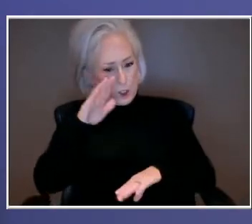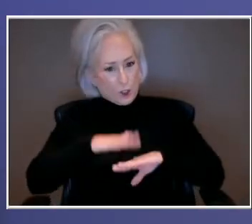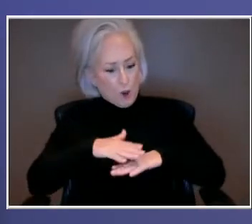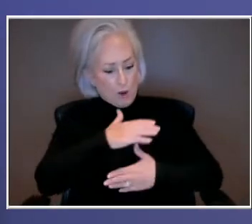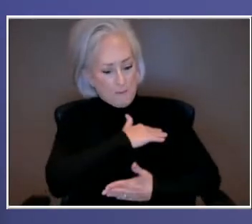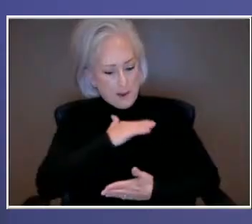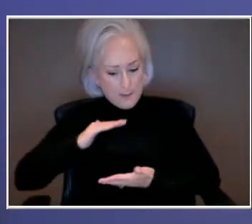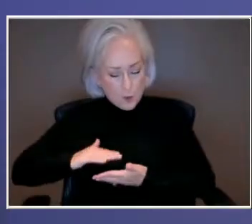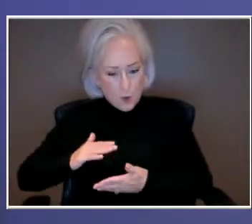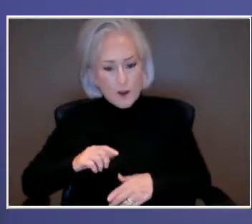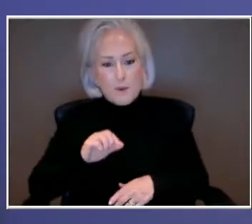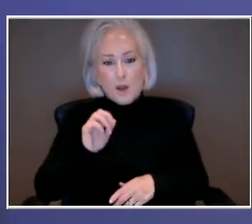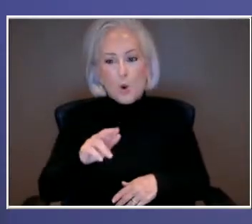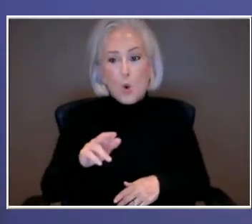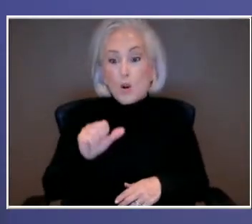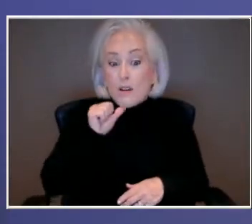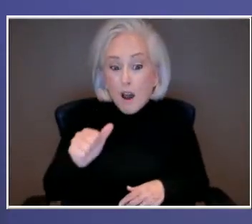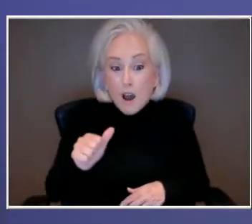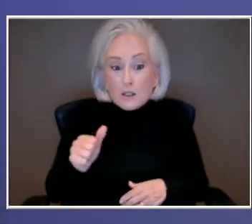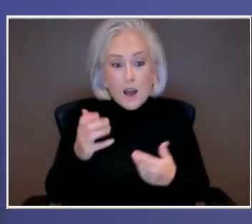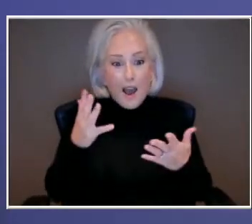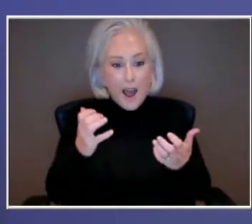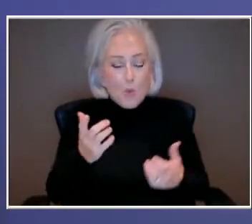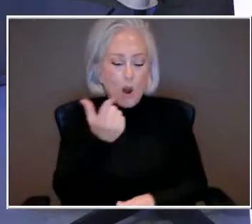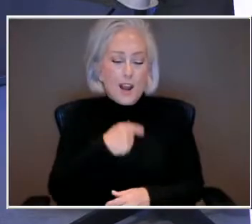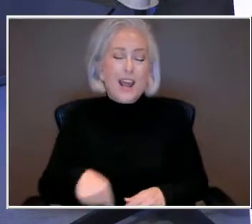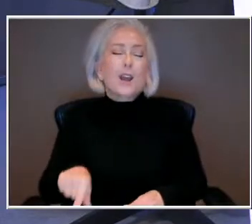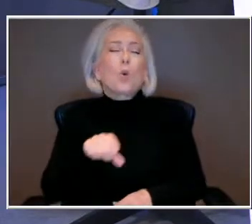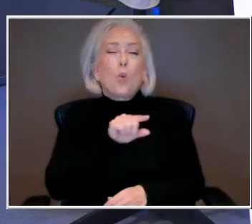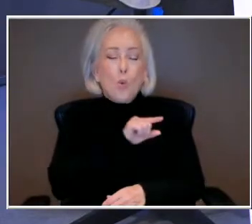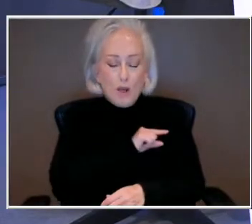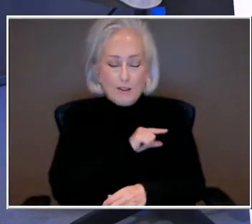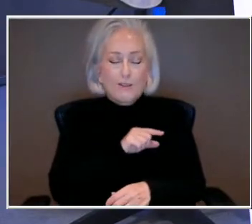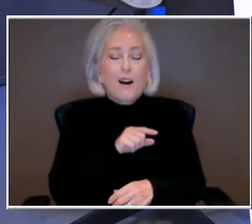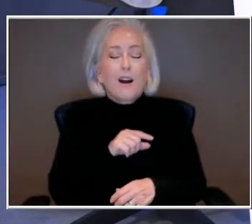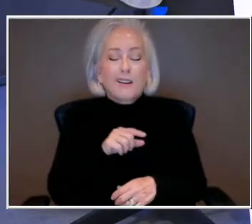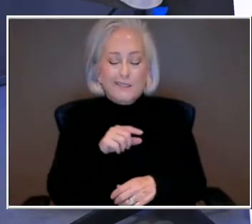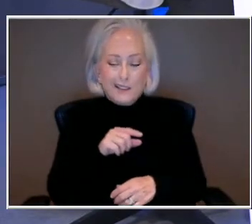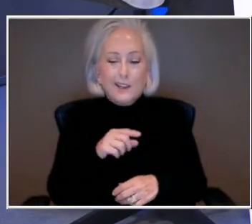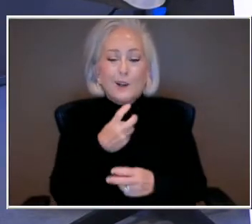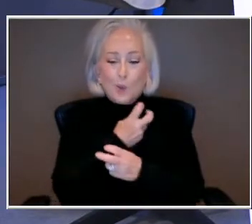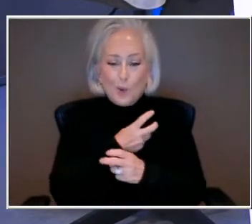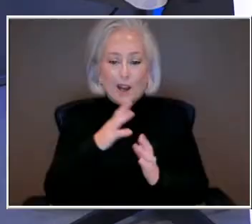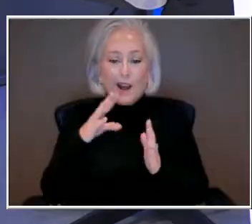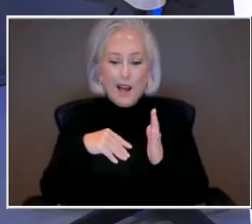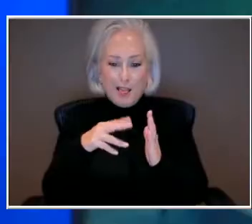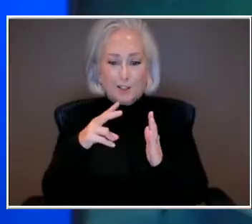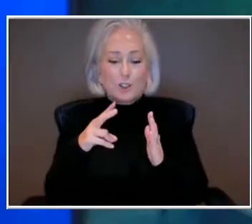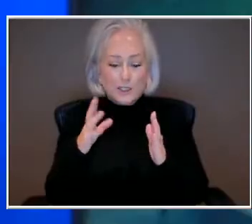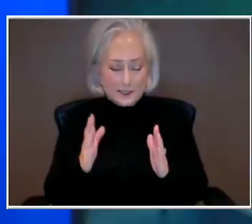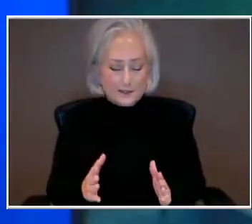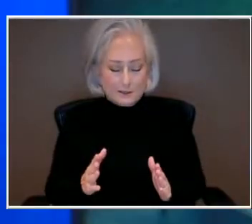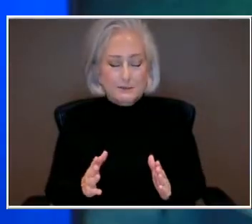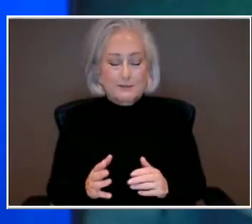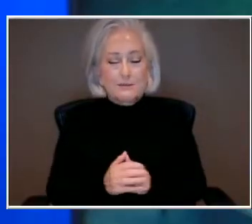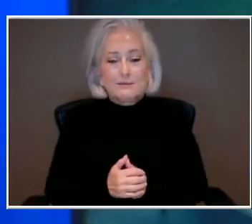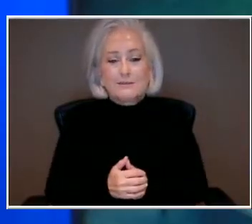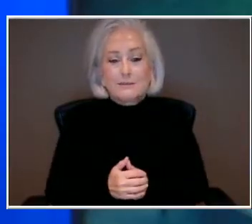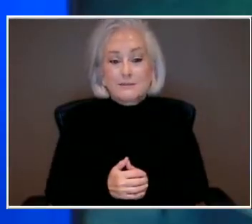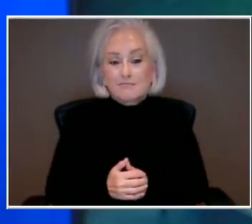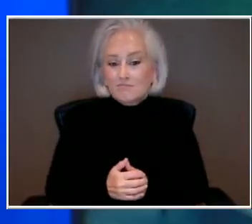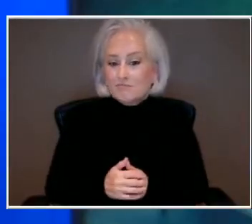radiologist to be reading my mammogram. Dr. Peterson, your thoughts on that? I agree. I don't think it's too